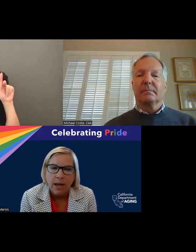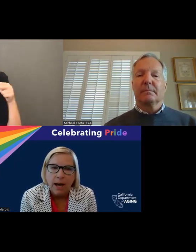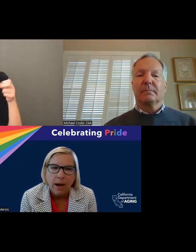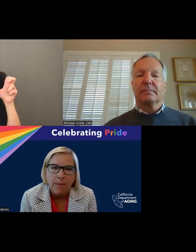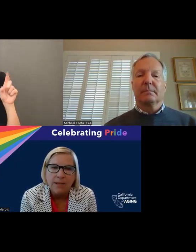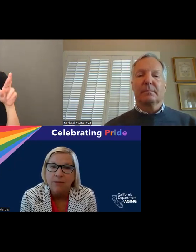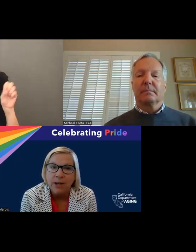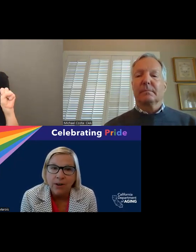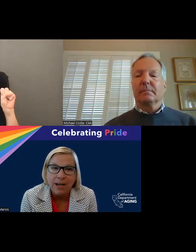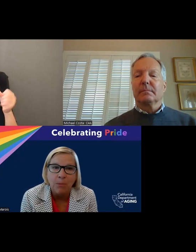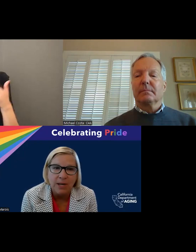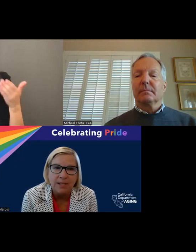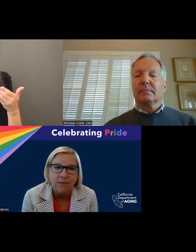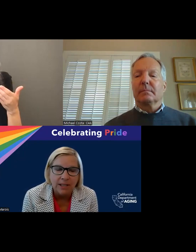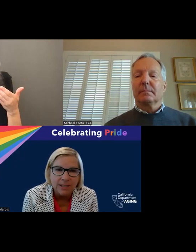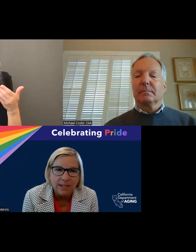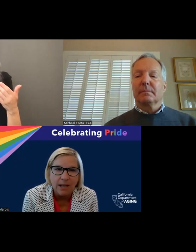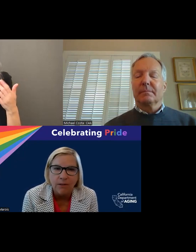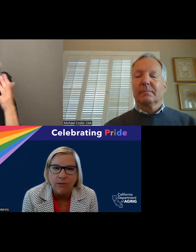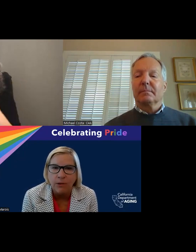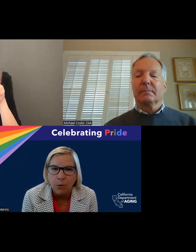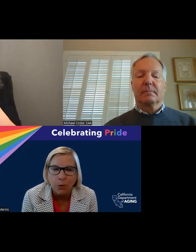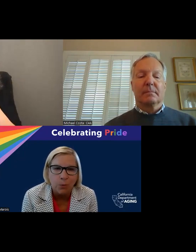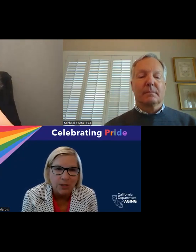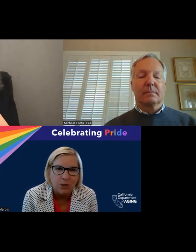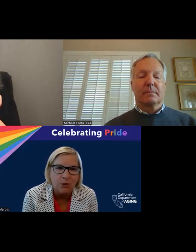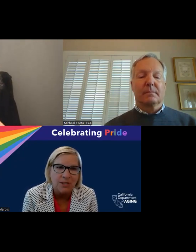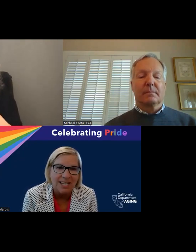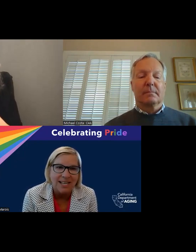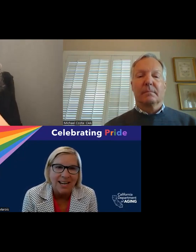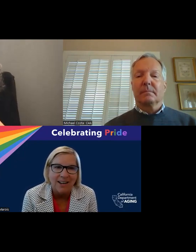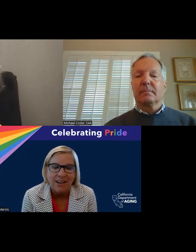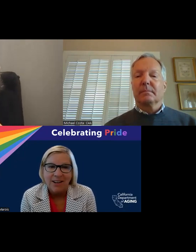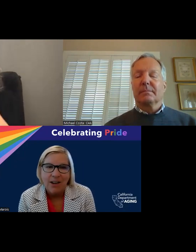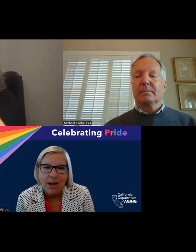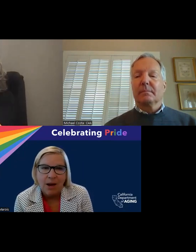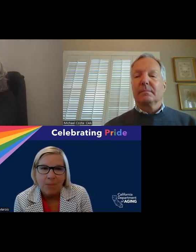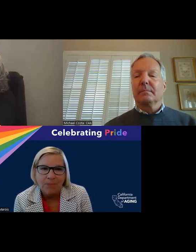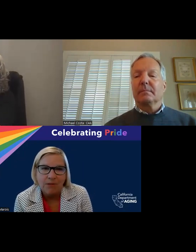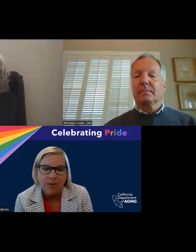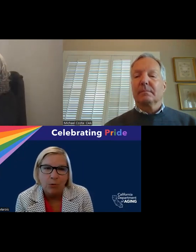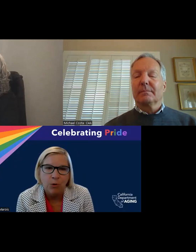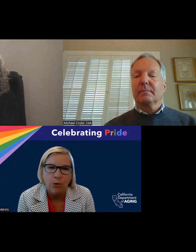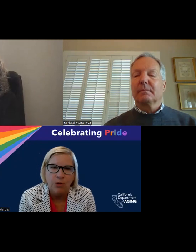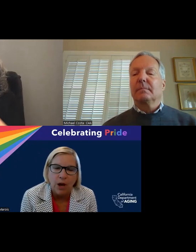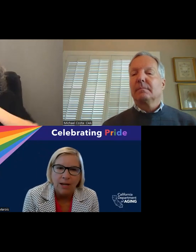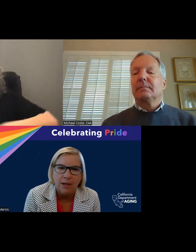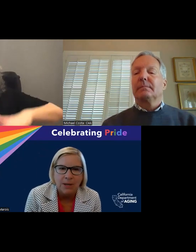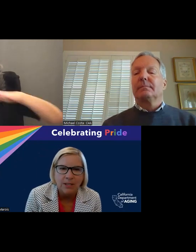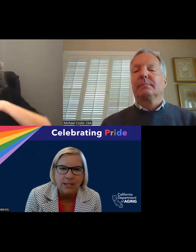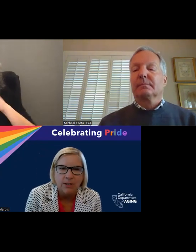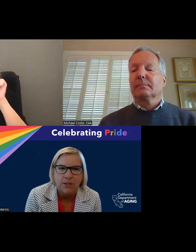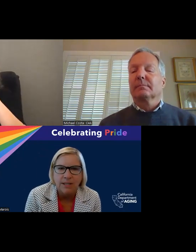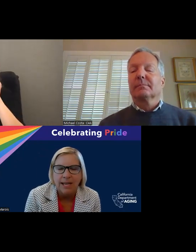work. It's a very impressive list of local, regional, state, and federal thought